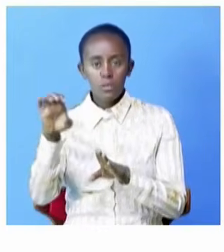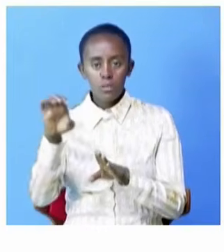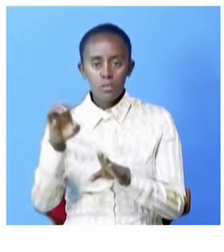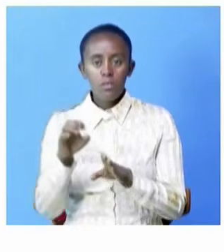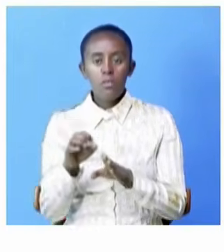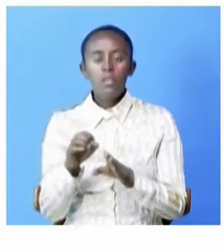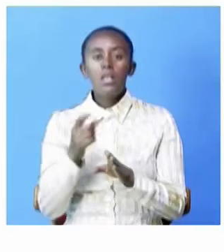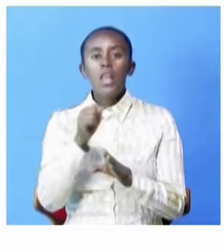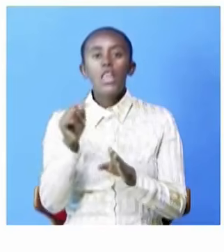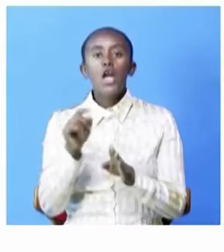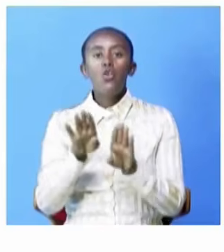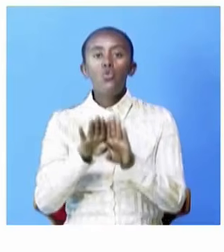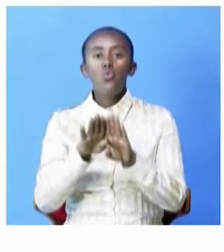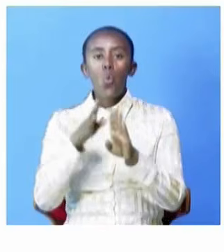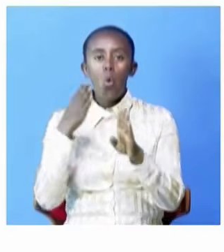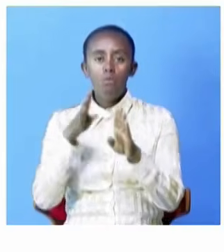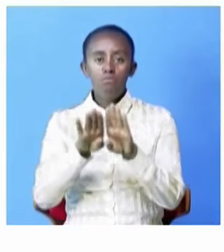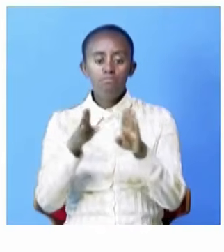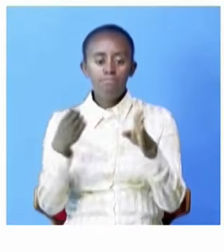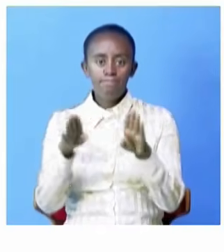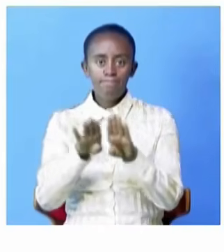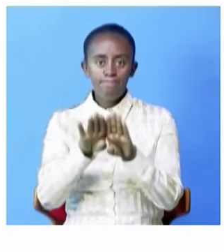the door.